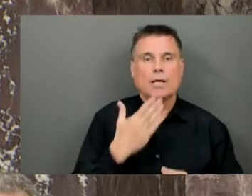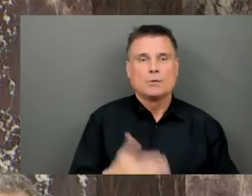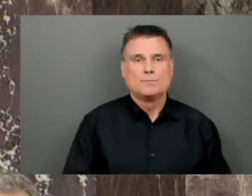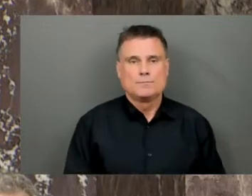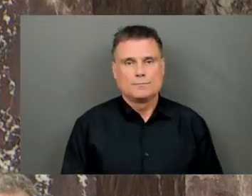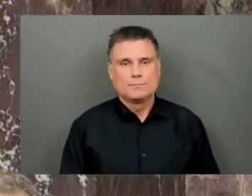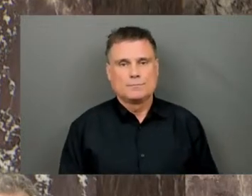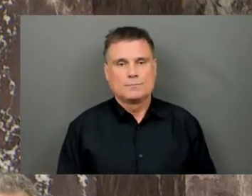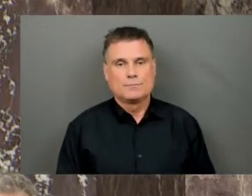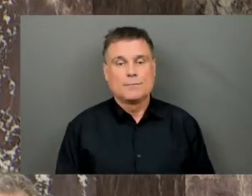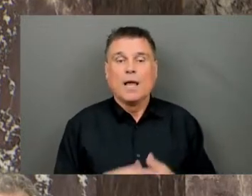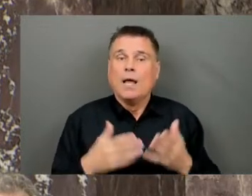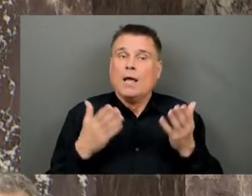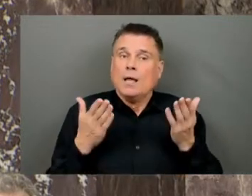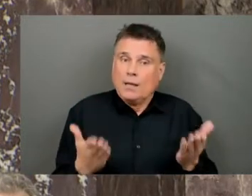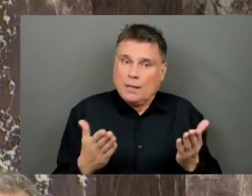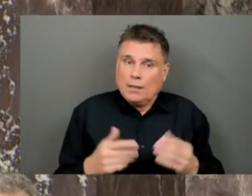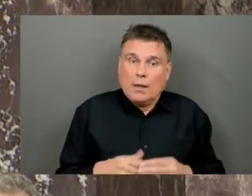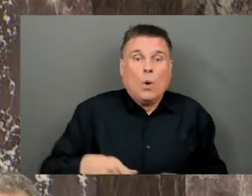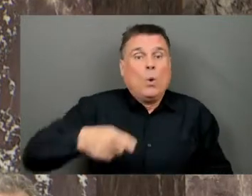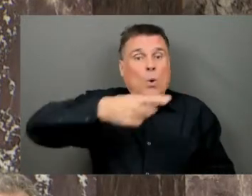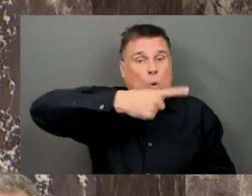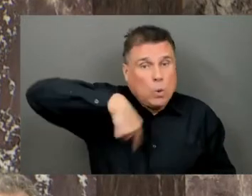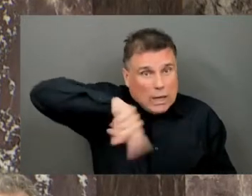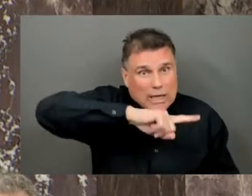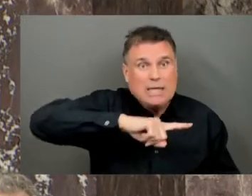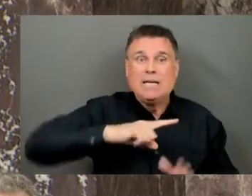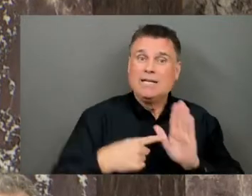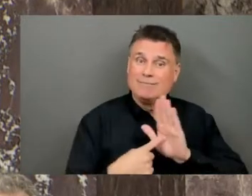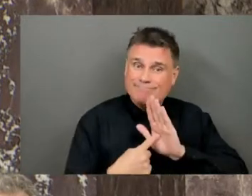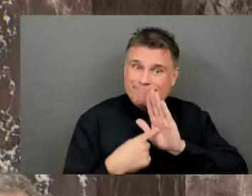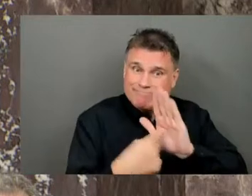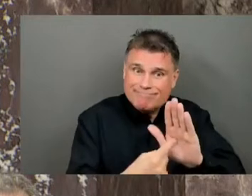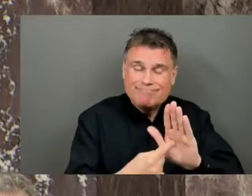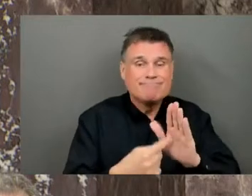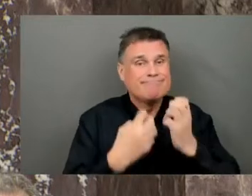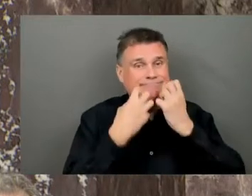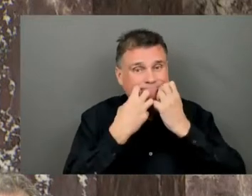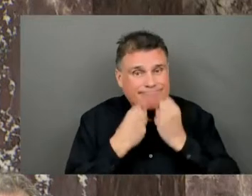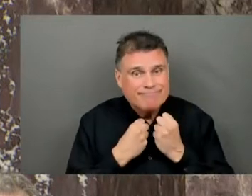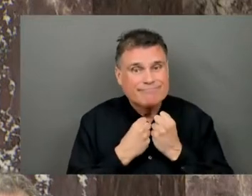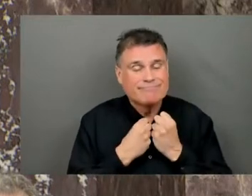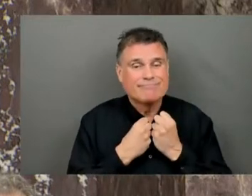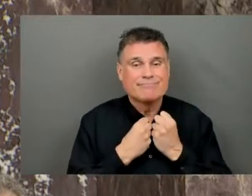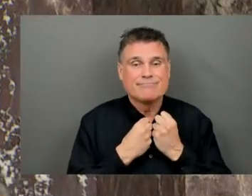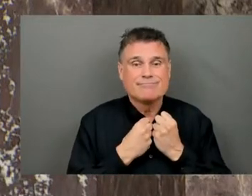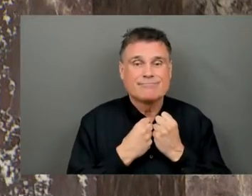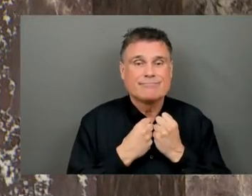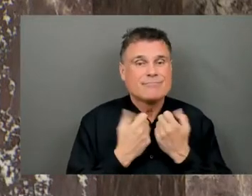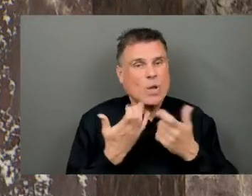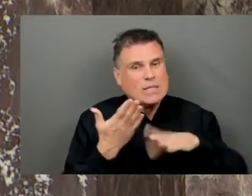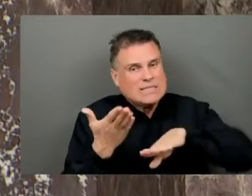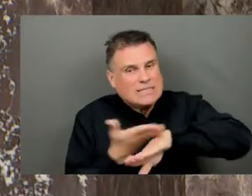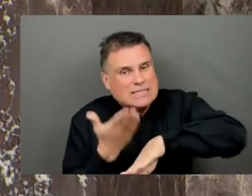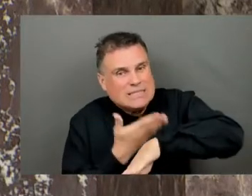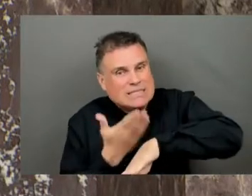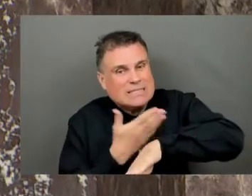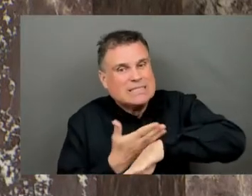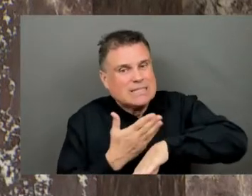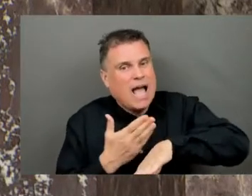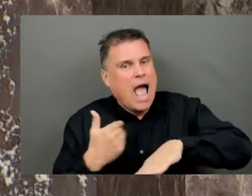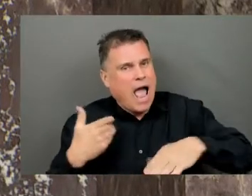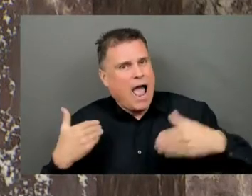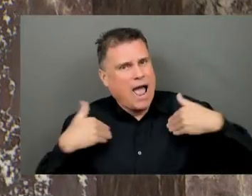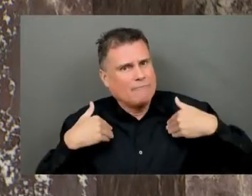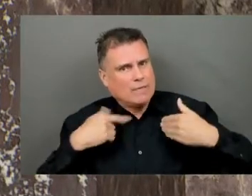back anti-racism strategy, bringing a human rights commission, honorable speaker. We are committed to this work, honorable speaker. This is important. And